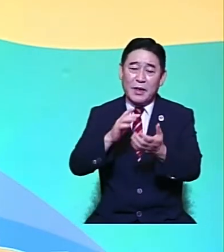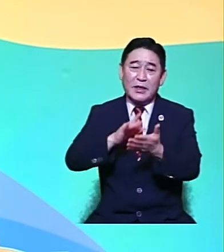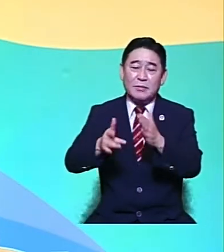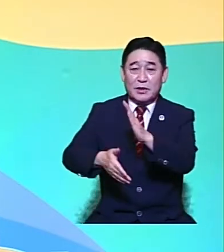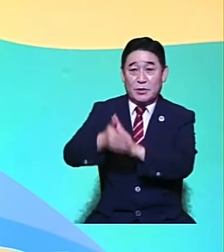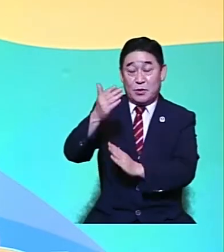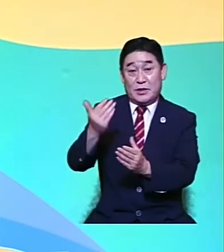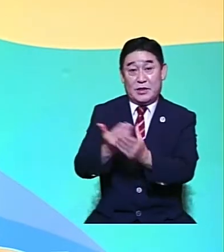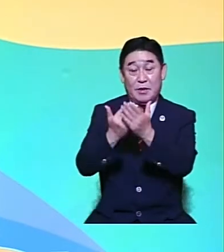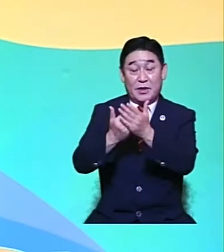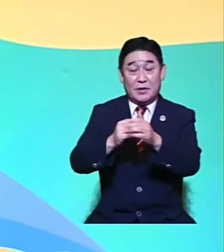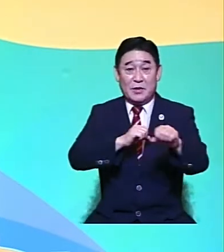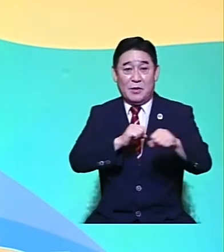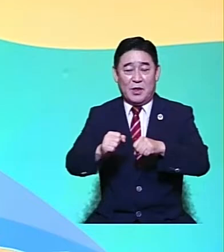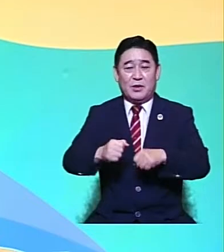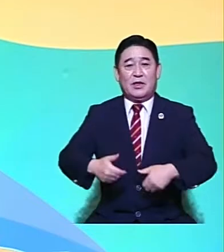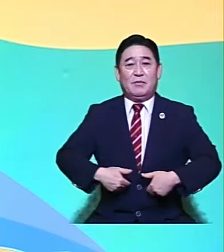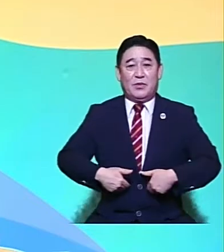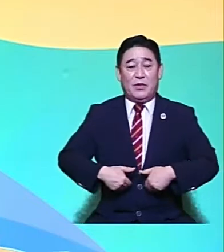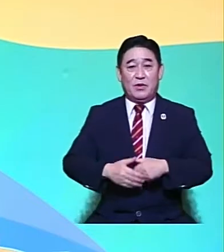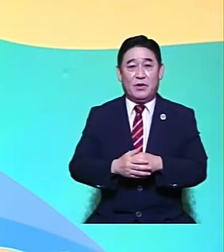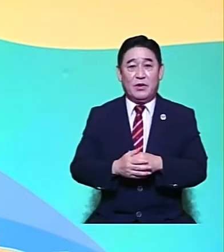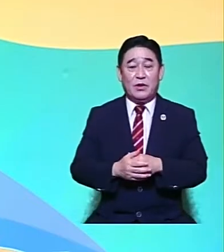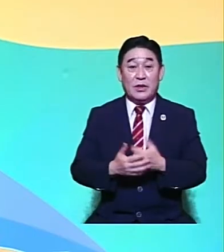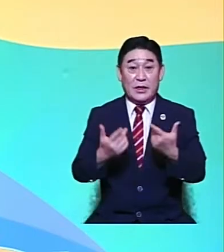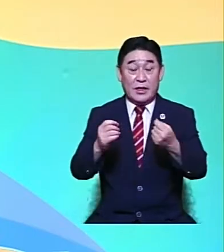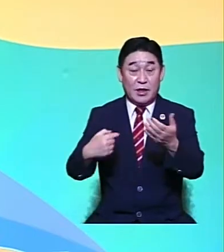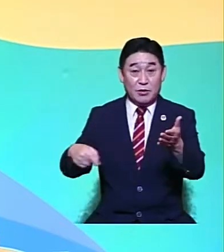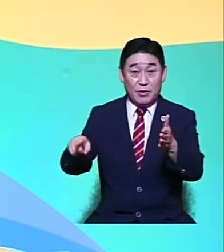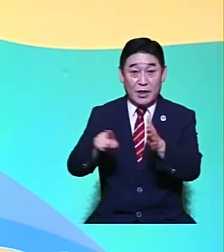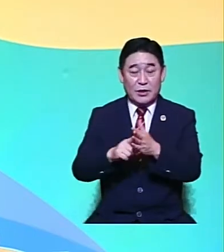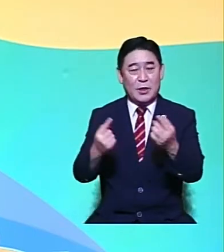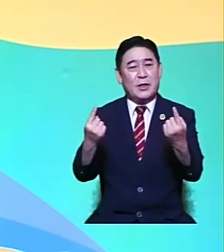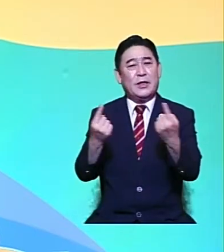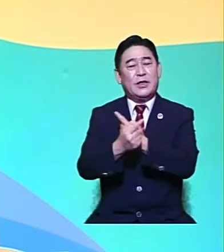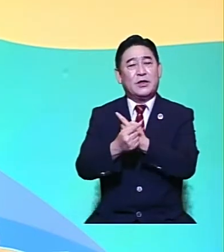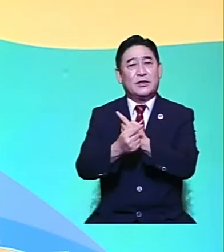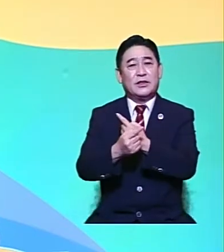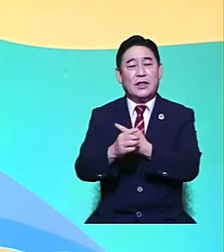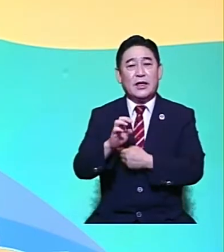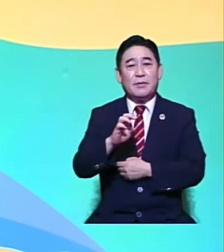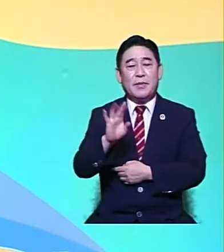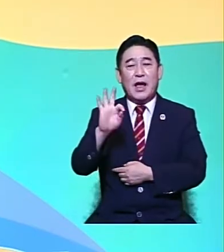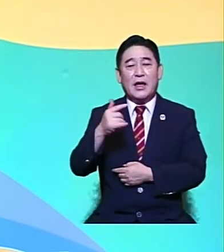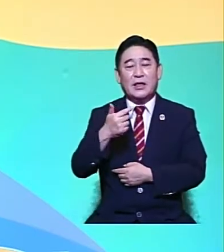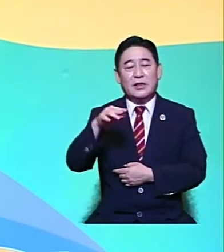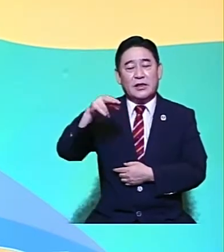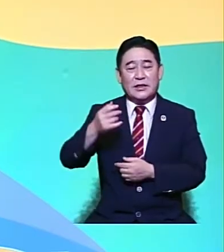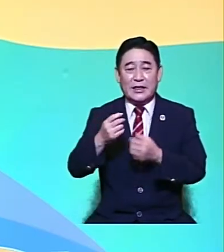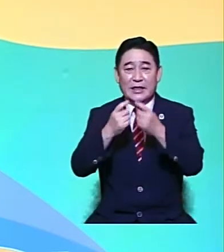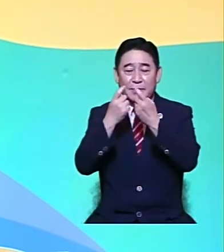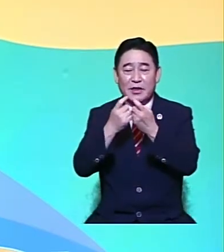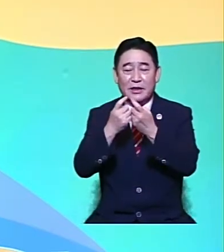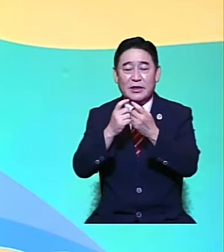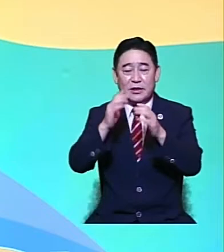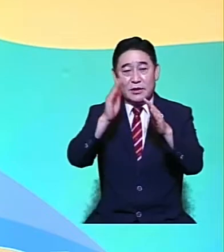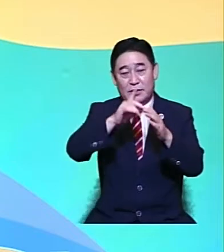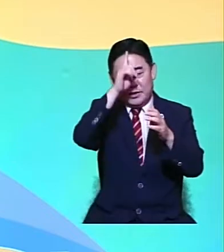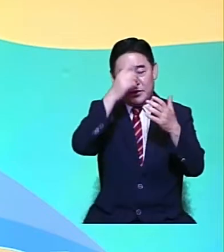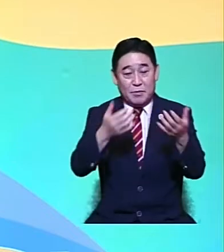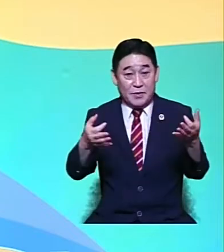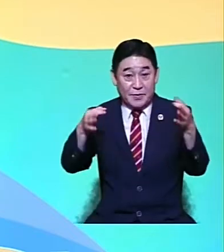so, innovative financing schemes, such as public-private partnership, blended